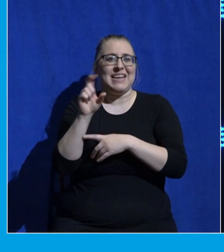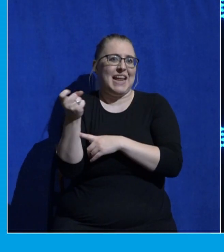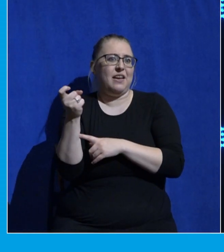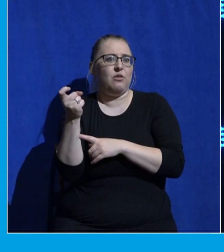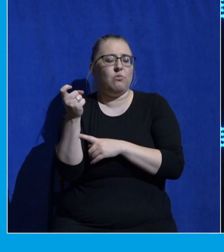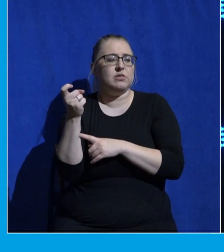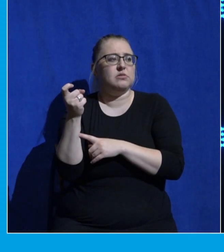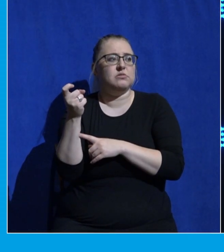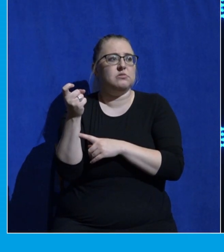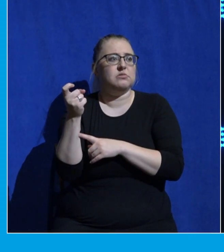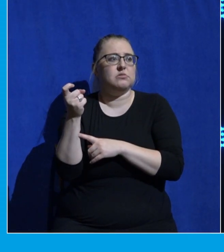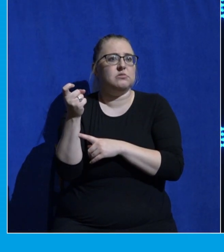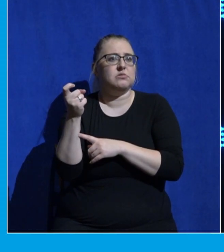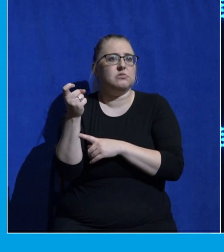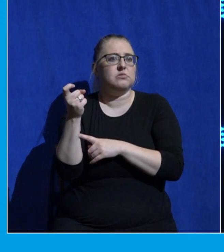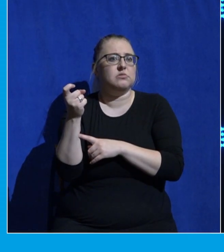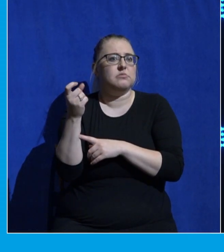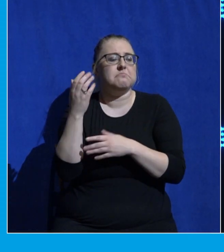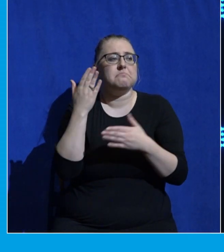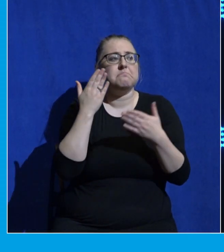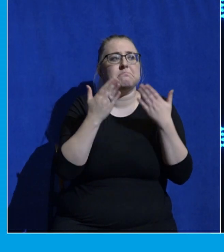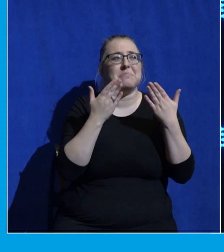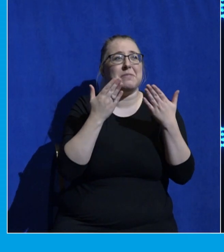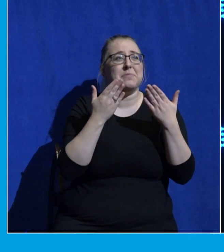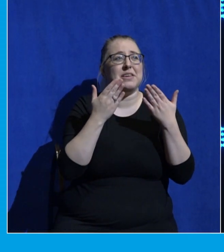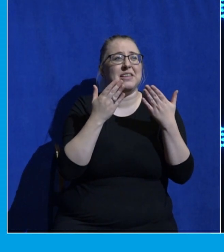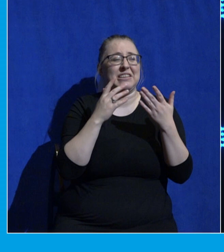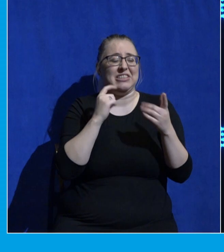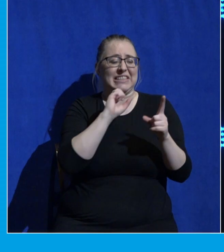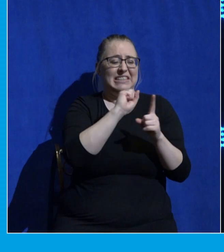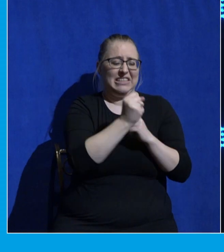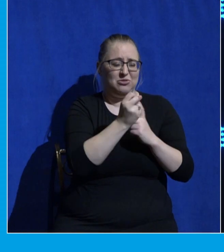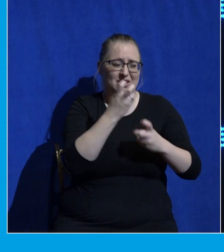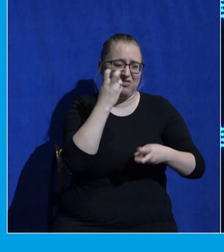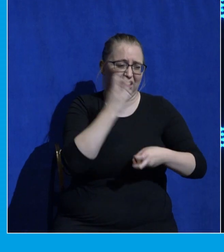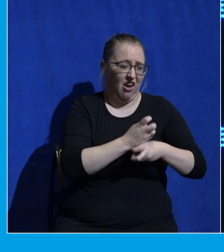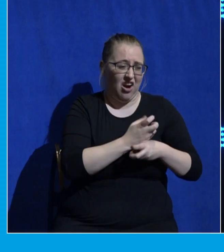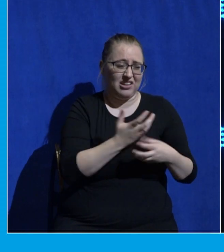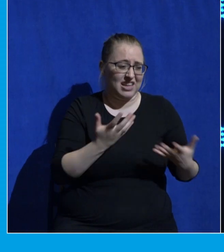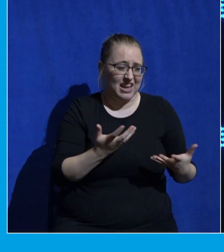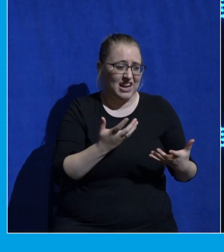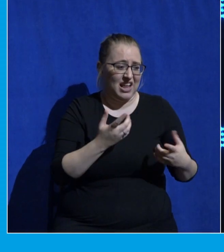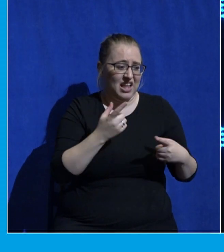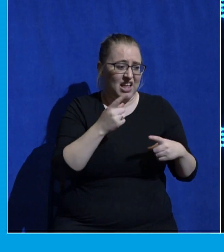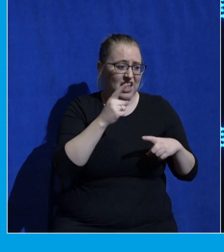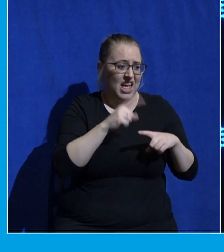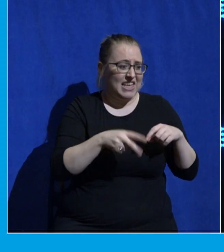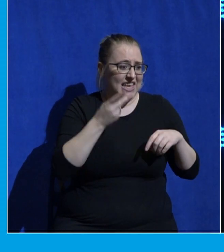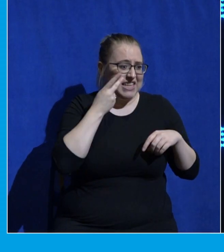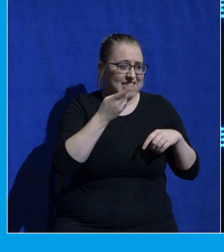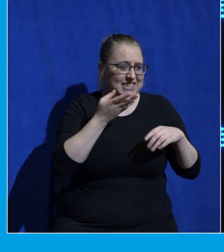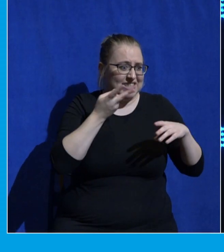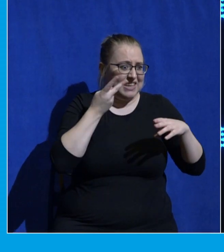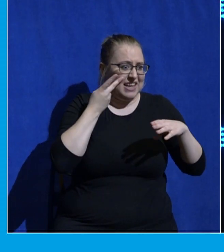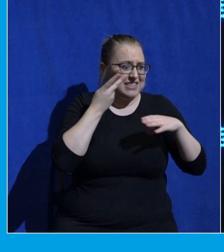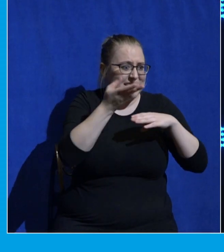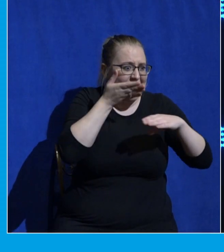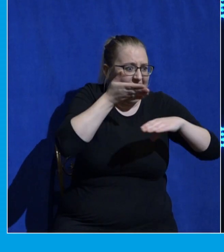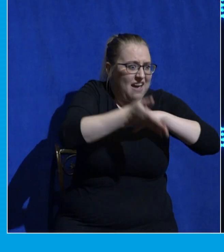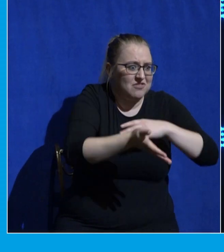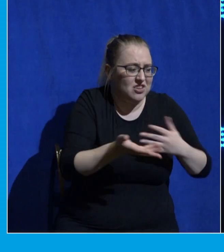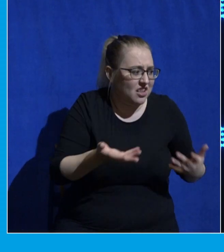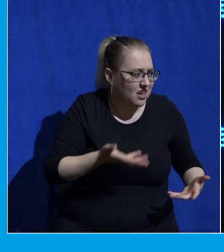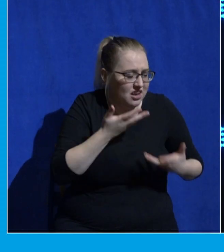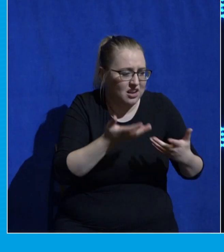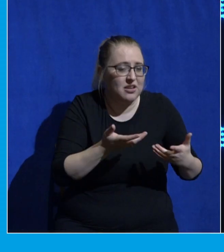received. Maybe you're looking at the hard situation that you're in right now. You're saying, I can't see beyond that. Maybe you're looking at